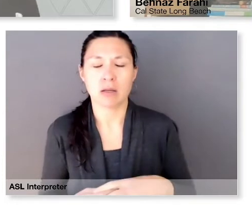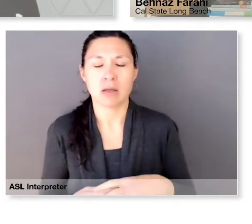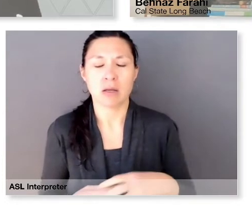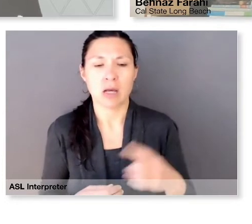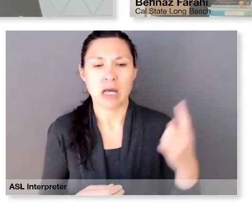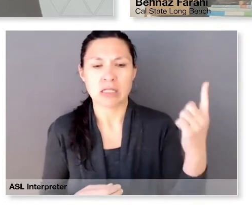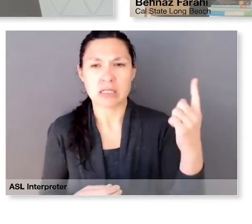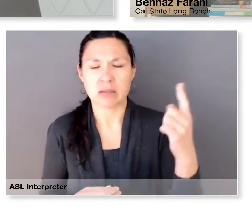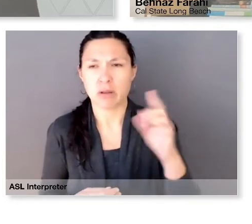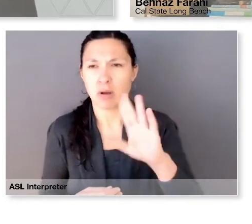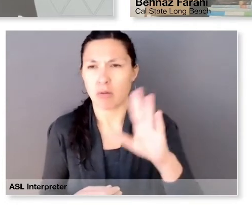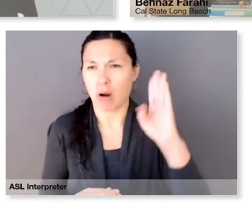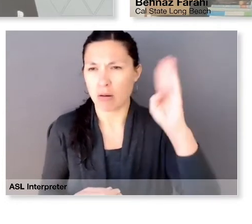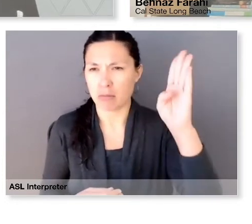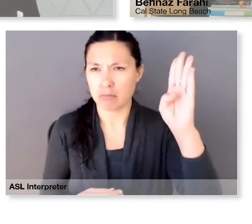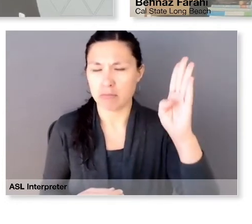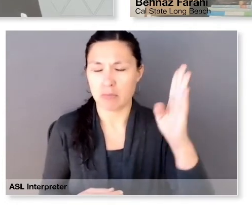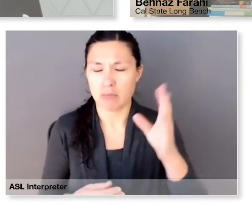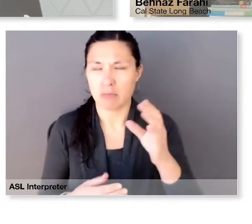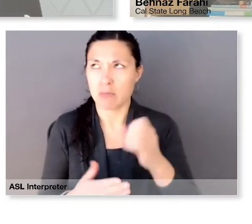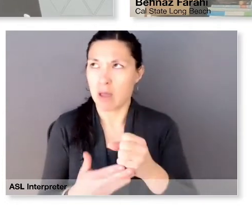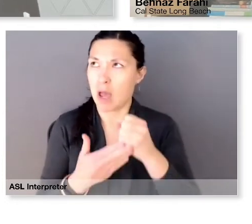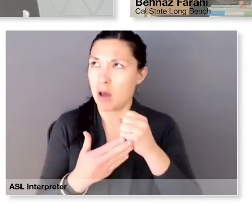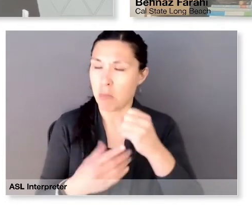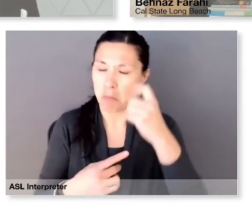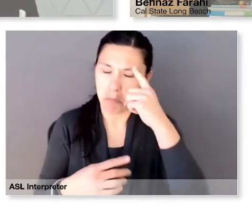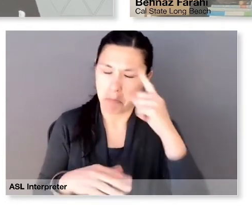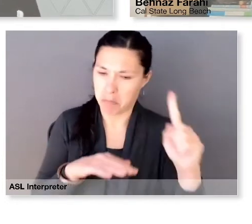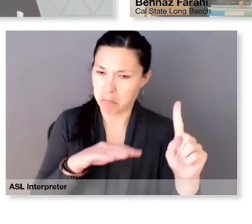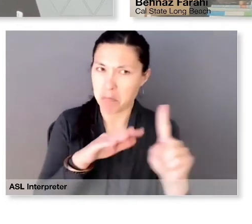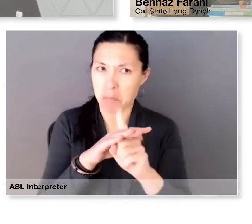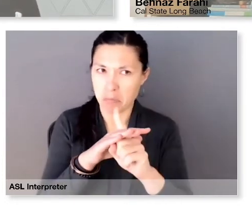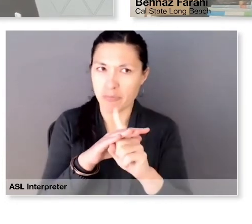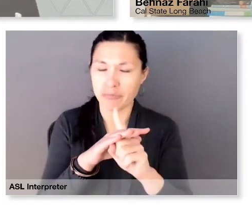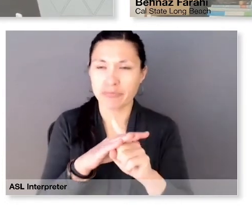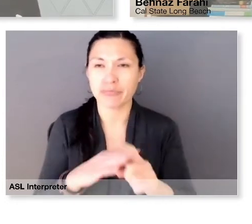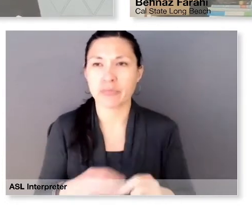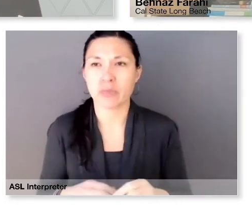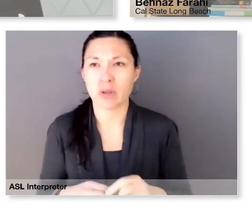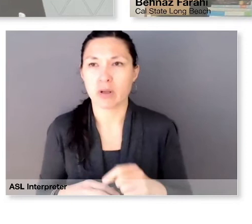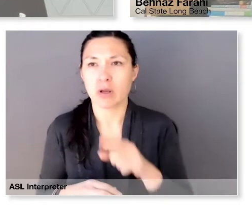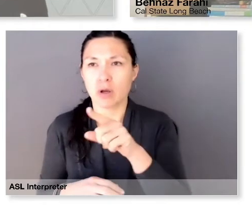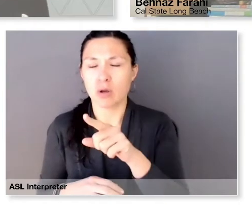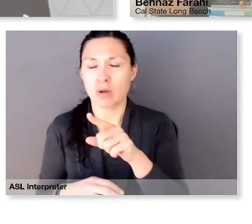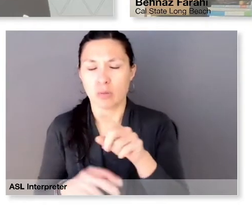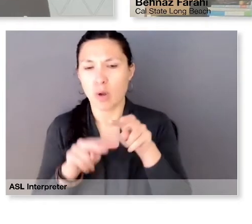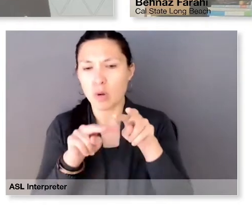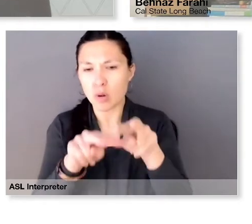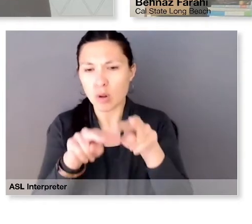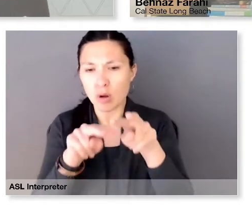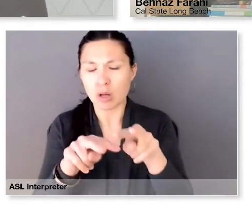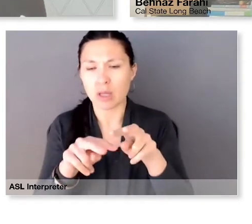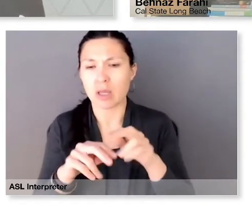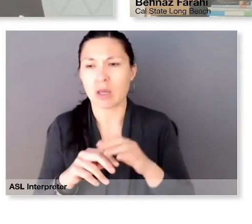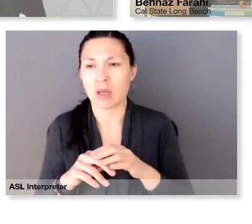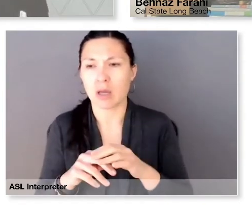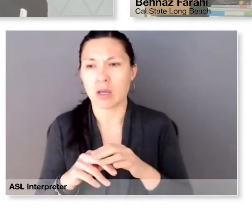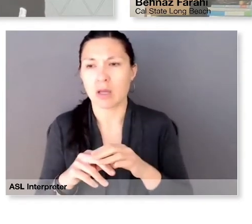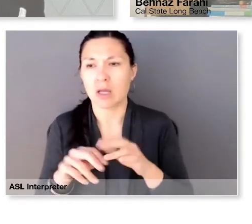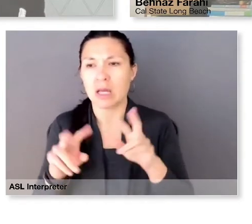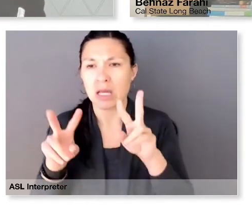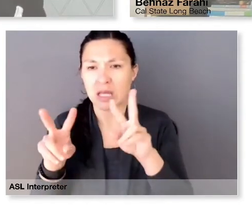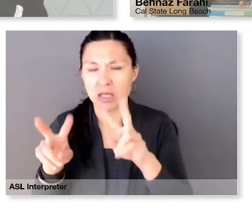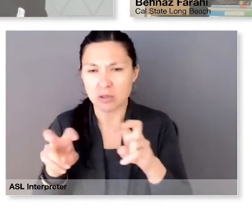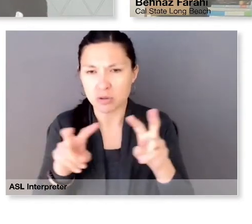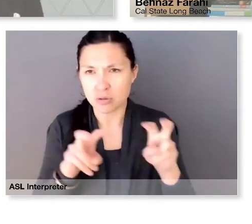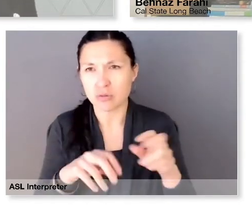talk brought to mind for me was that you're looking both at issues that are implemented and instantiated